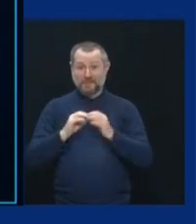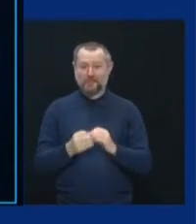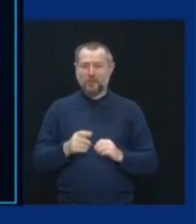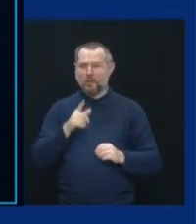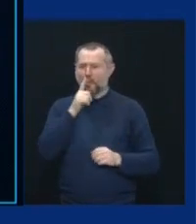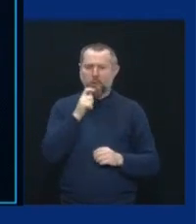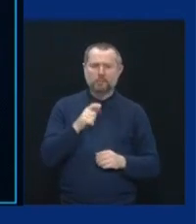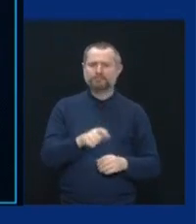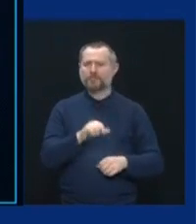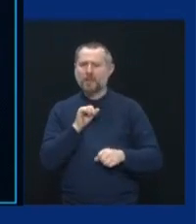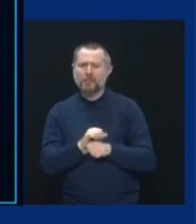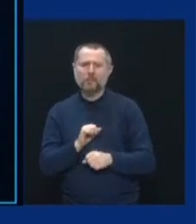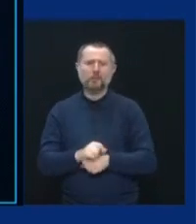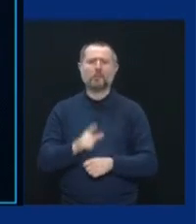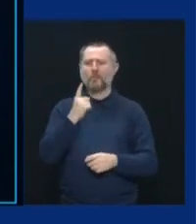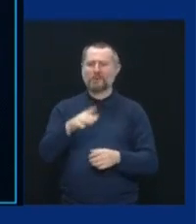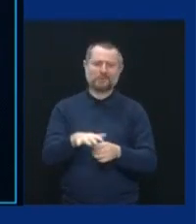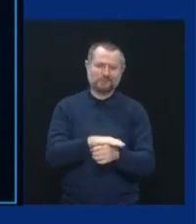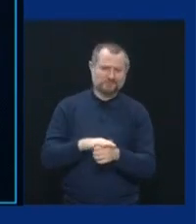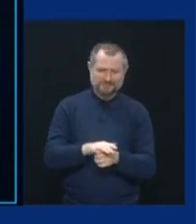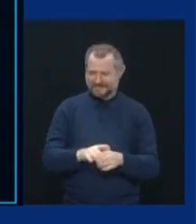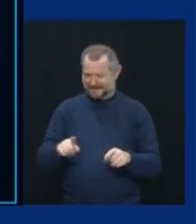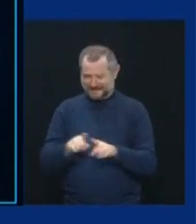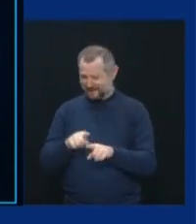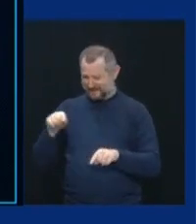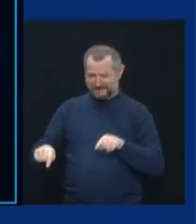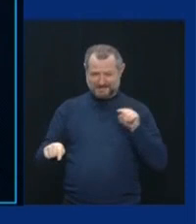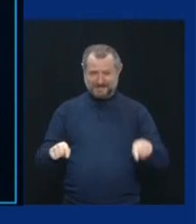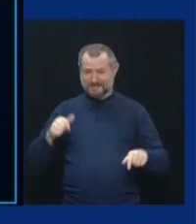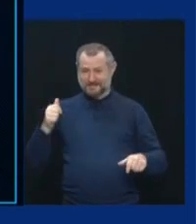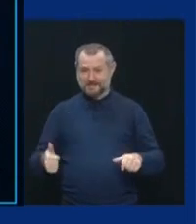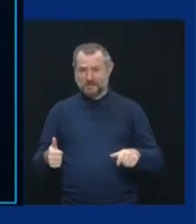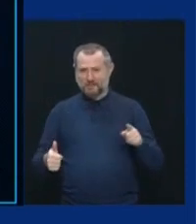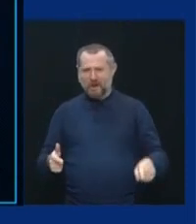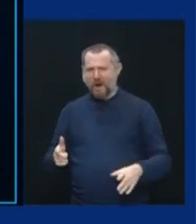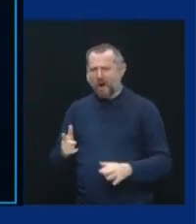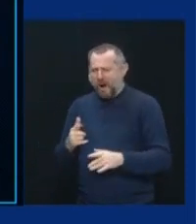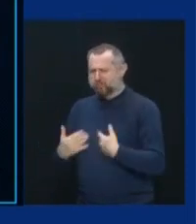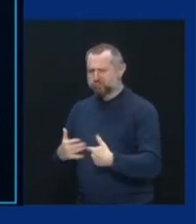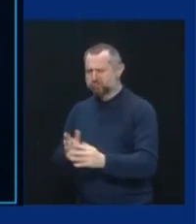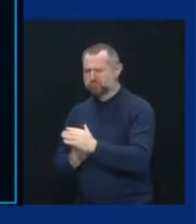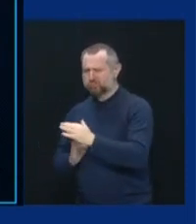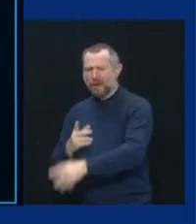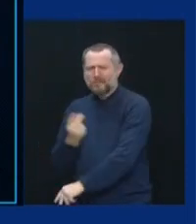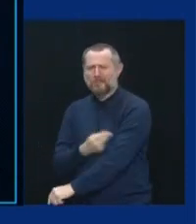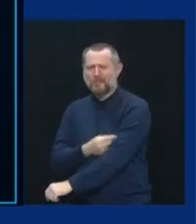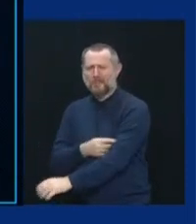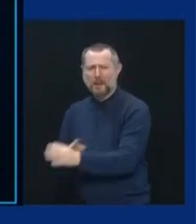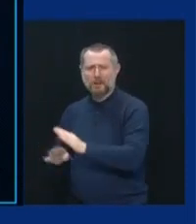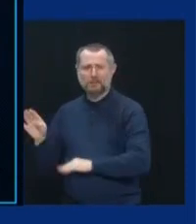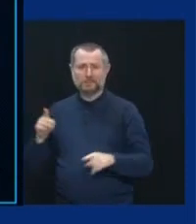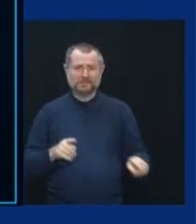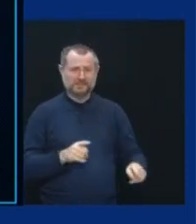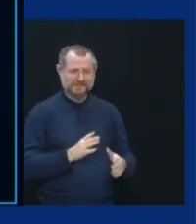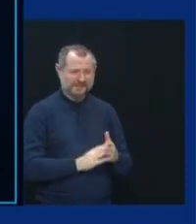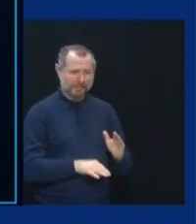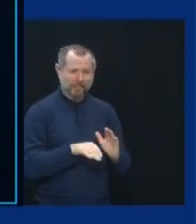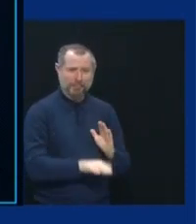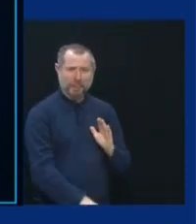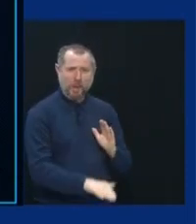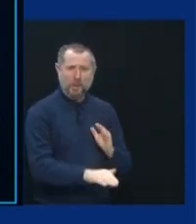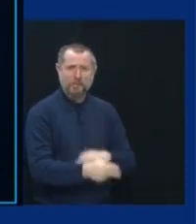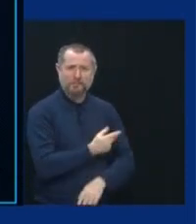same region, with different vaccination rates of their staff, that's indicia